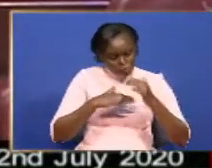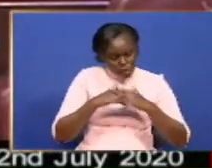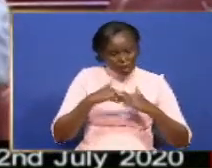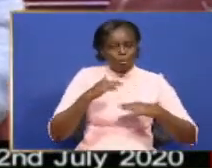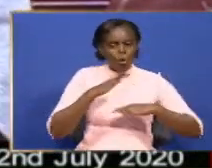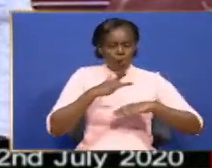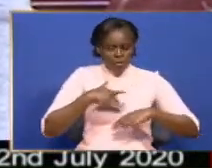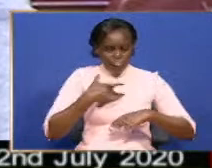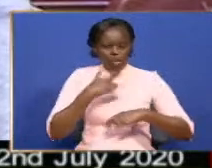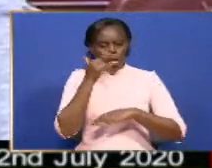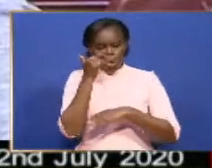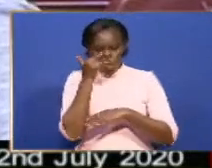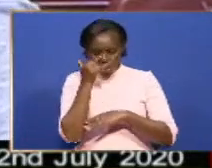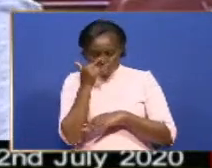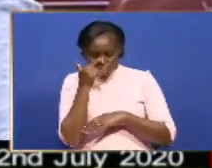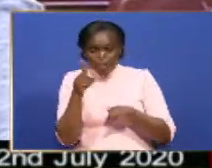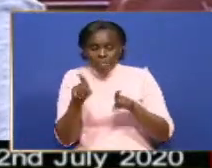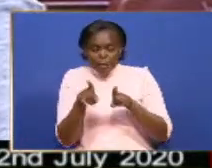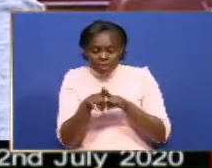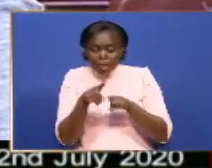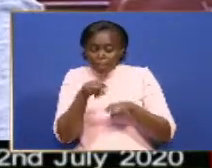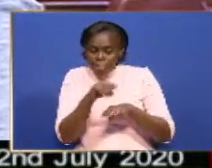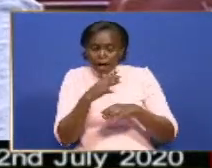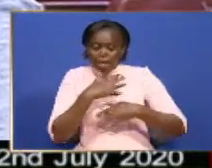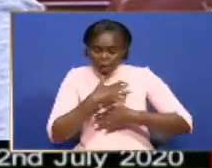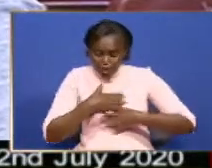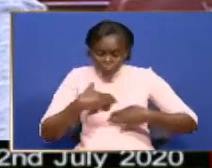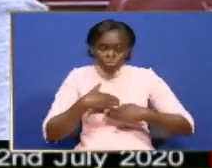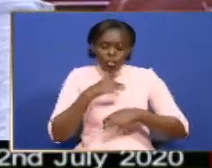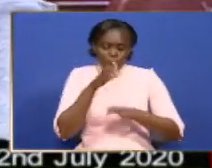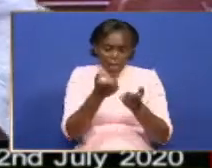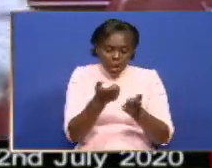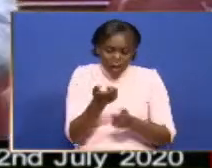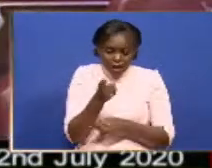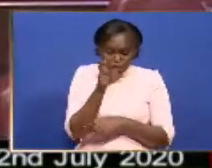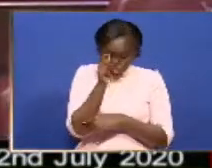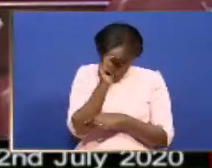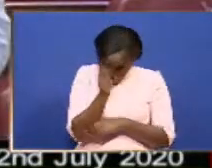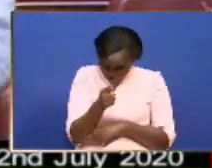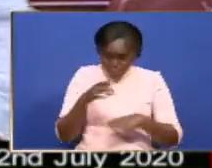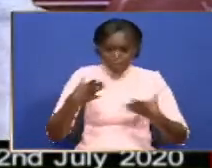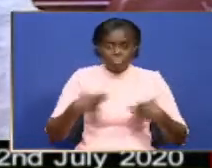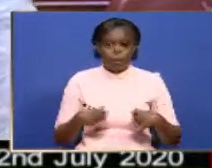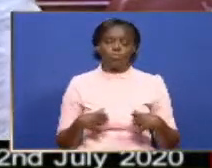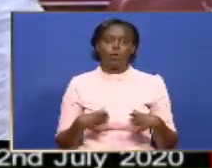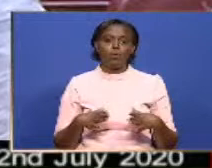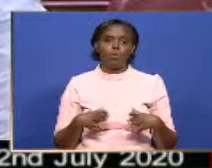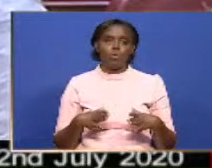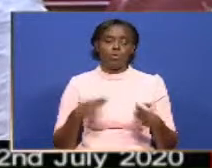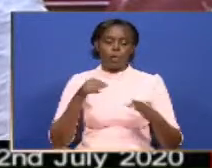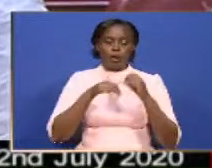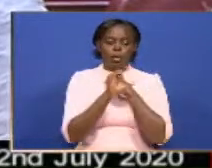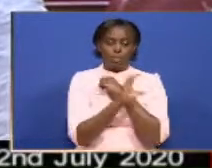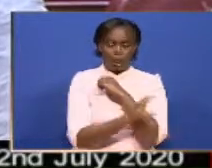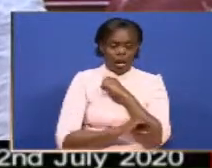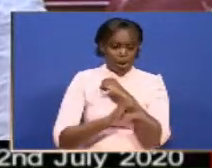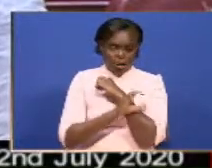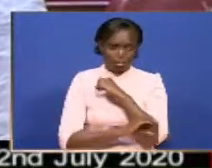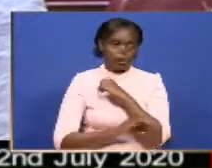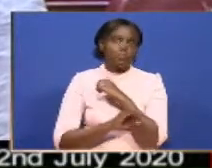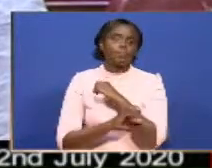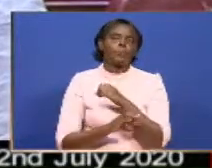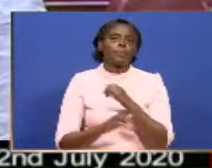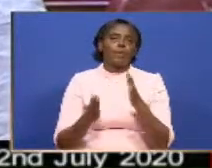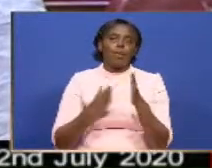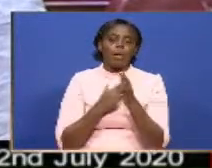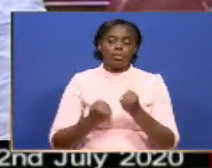to respect those that they found in the country, Madam Speaker. And I, therefore, would want, as I